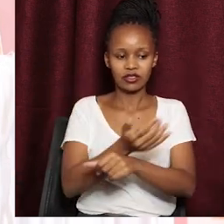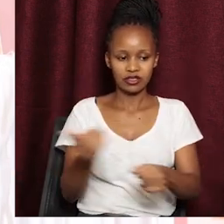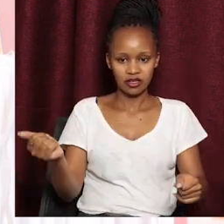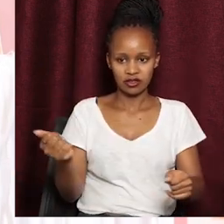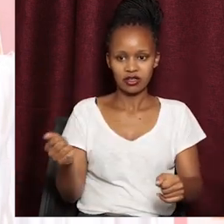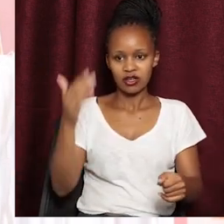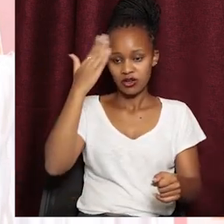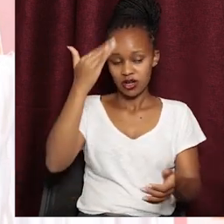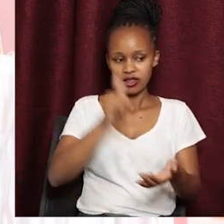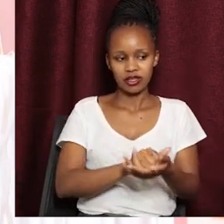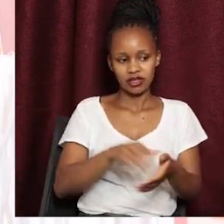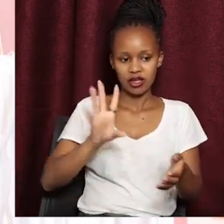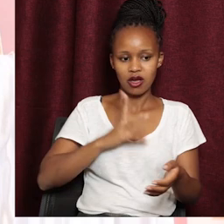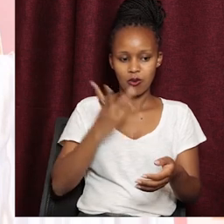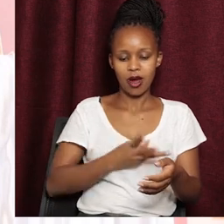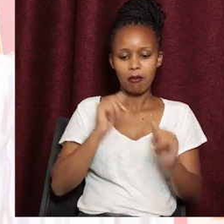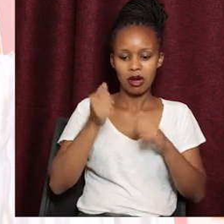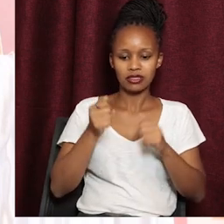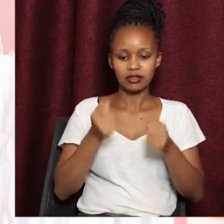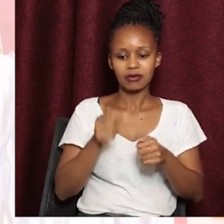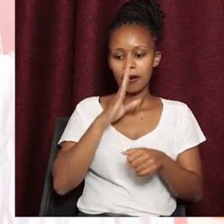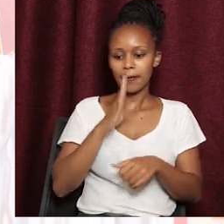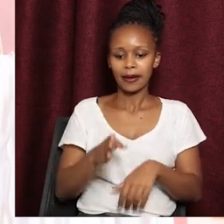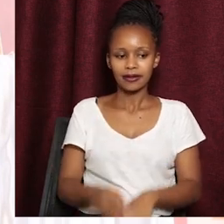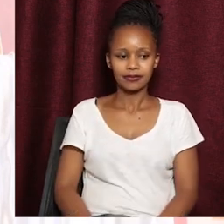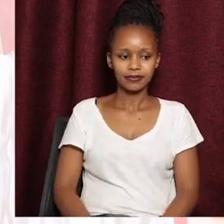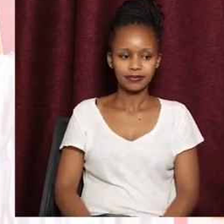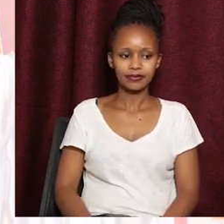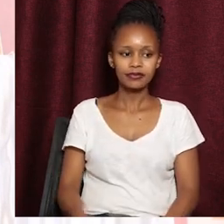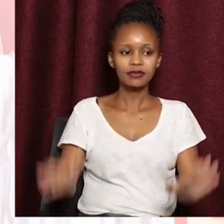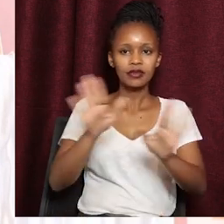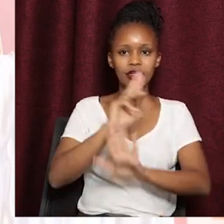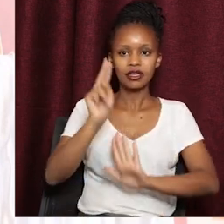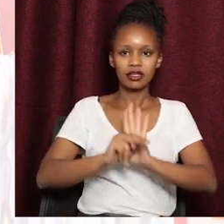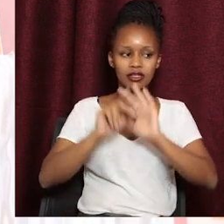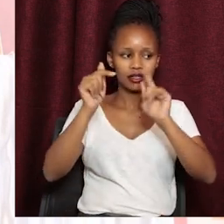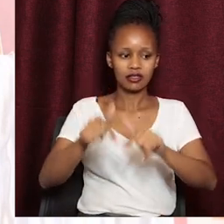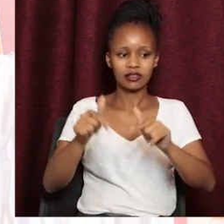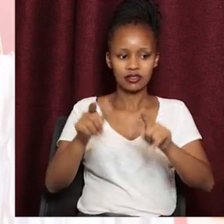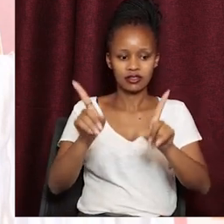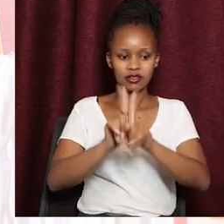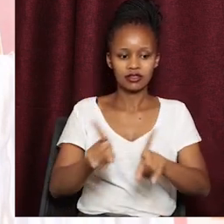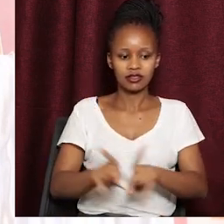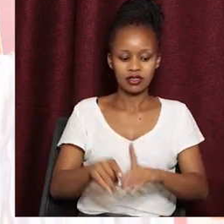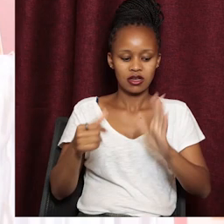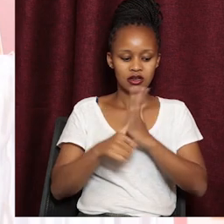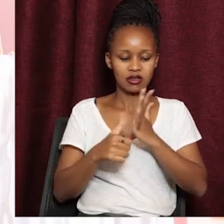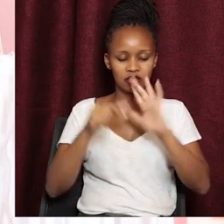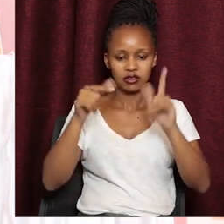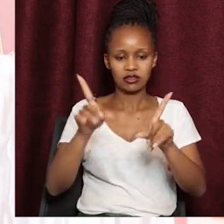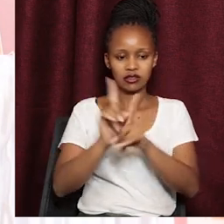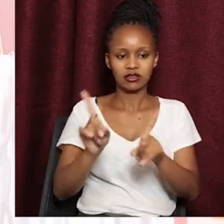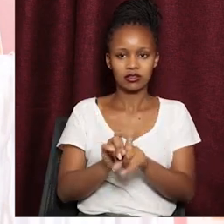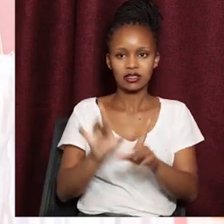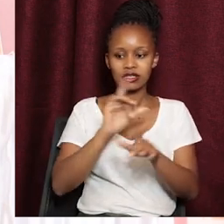salvation, knowing that we may be in darkness today, we may be in trouble today, we may